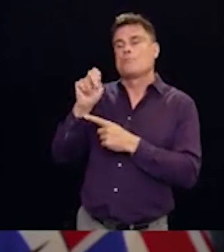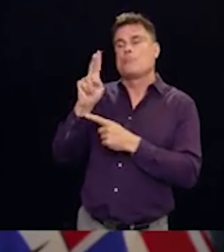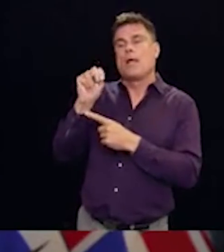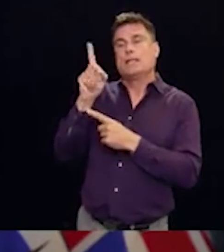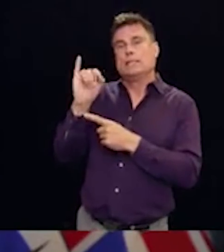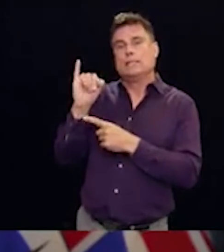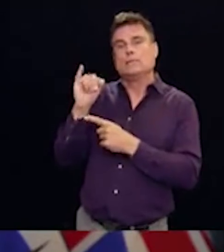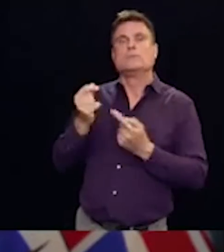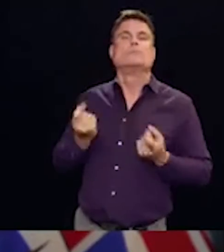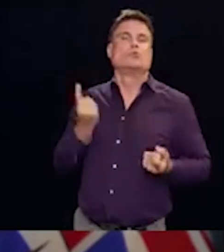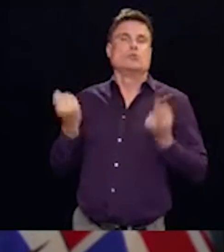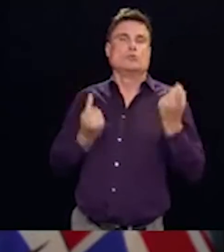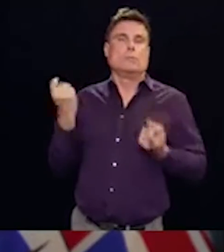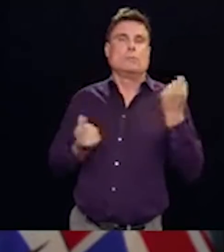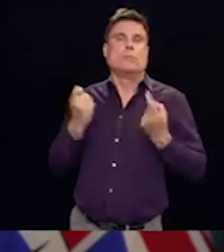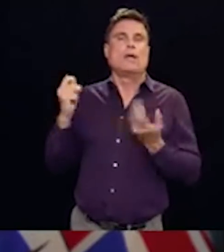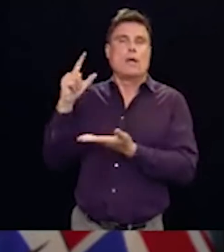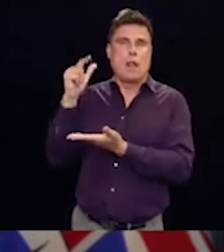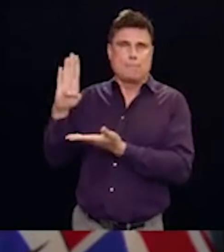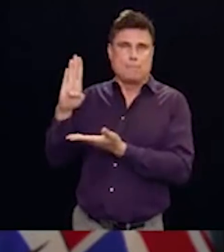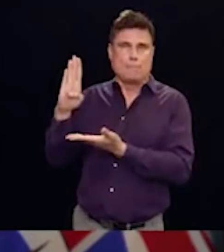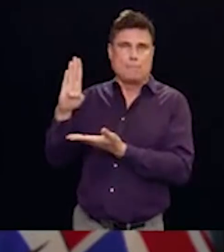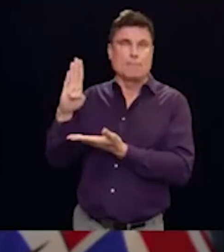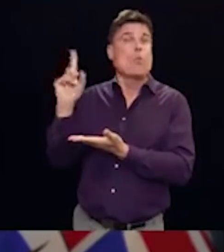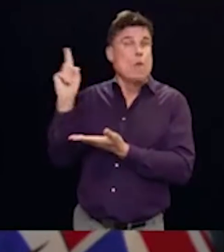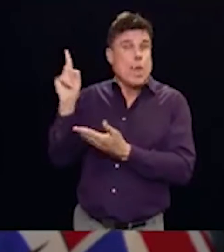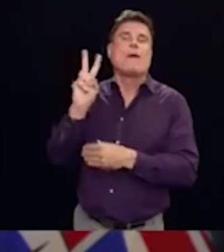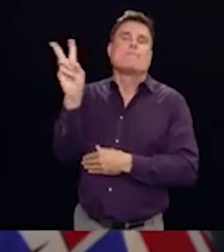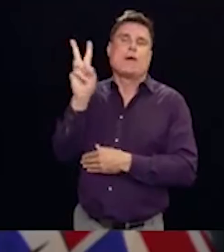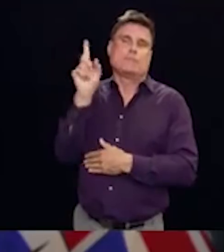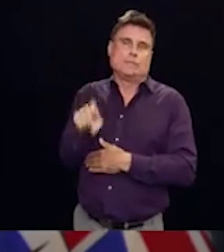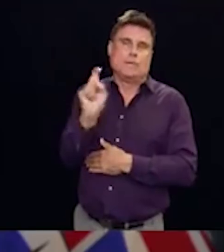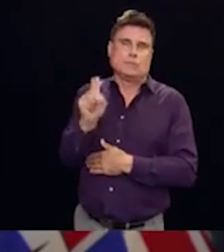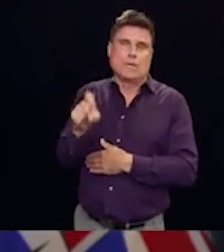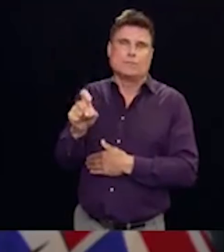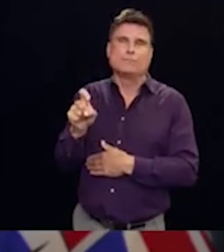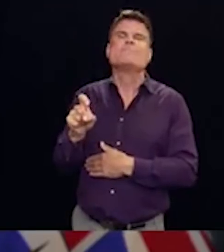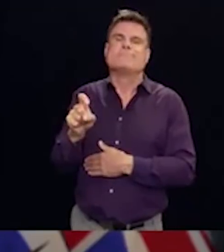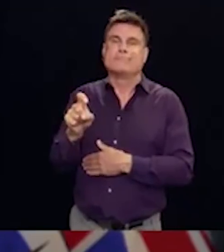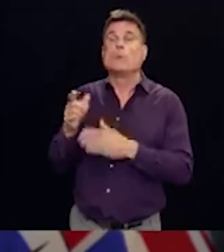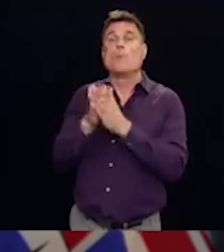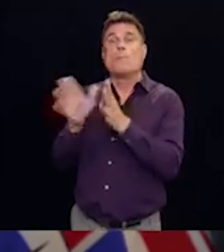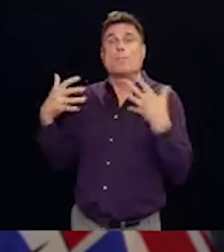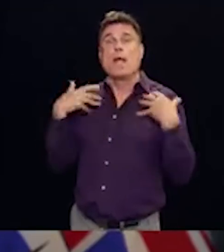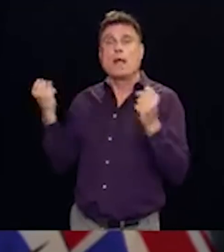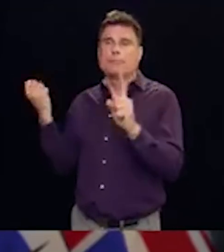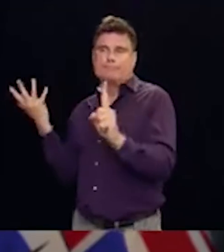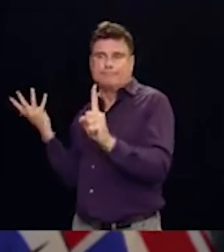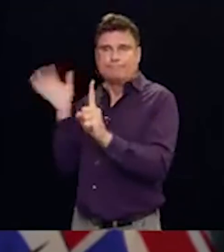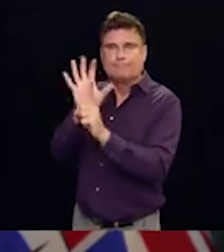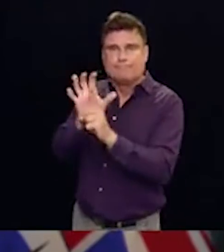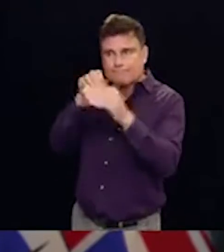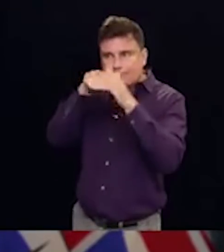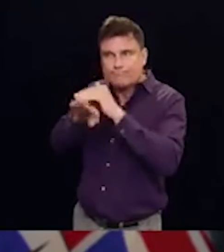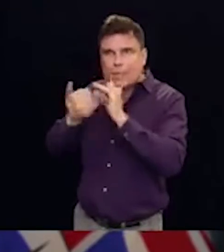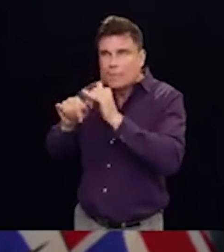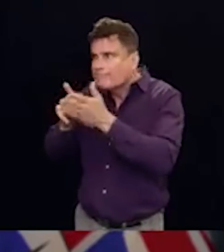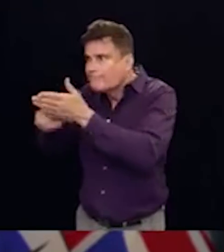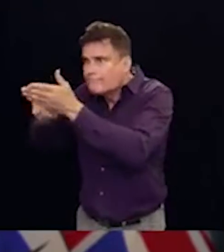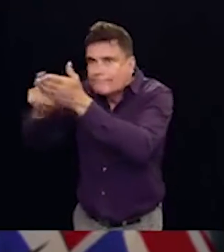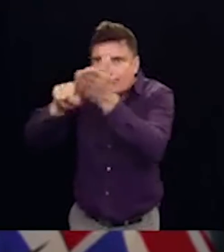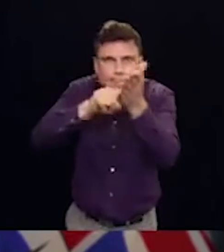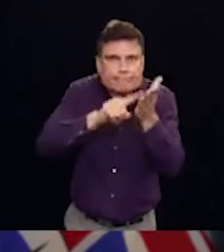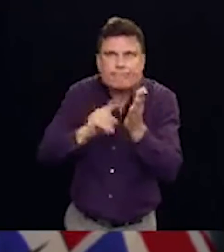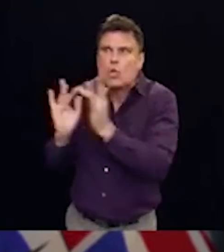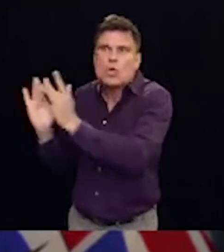Region. Public health teams are actively contact tracing, and several close contacts are in isolation. There